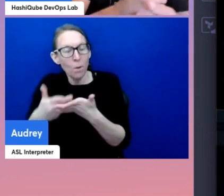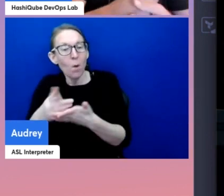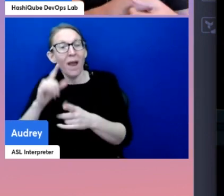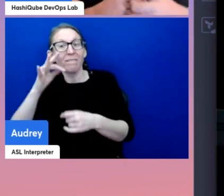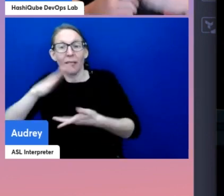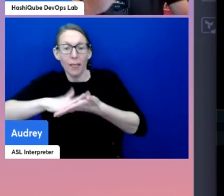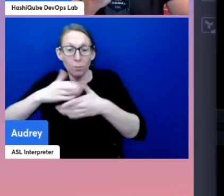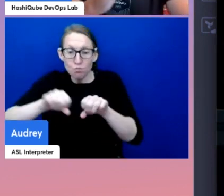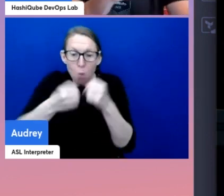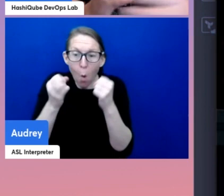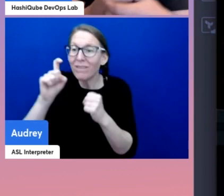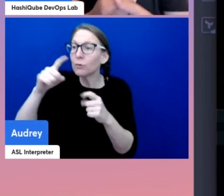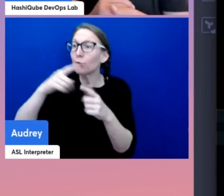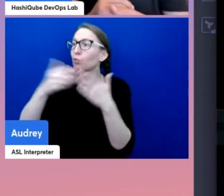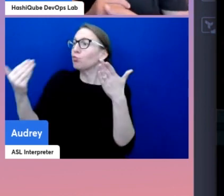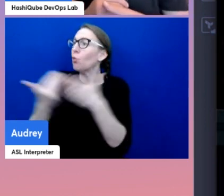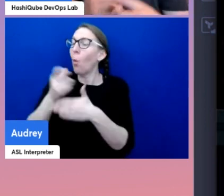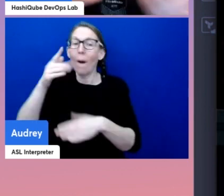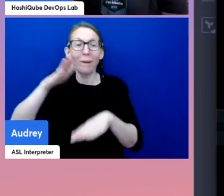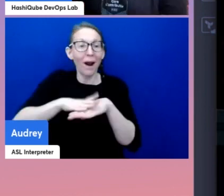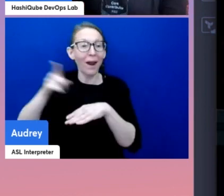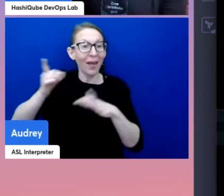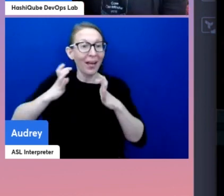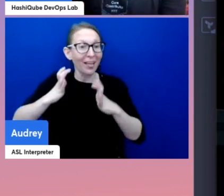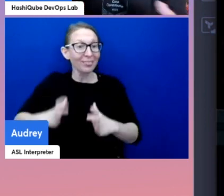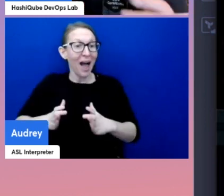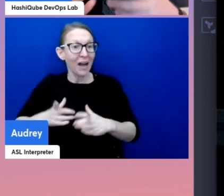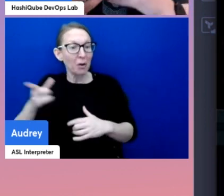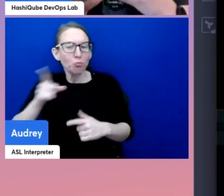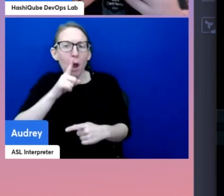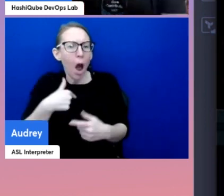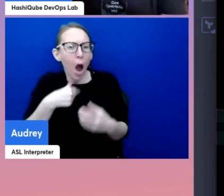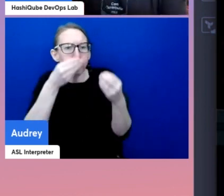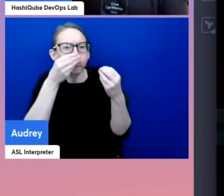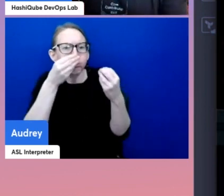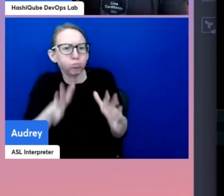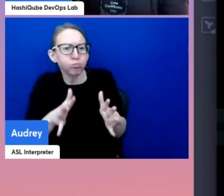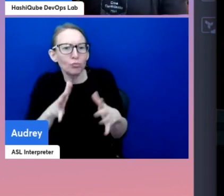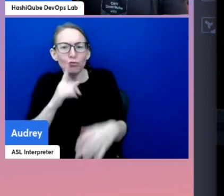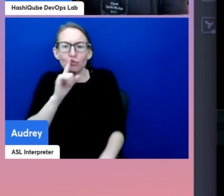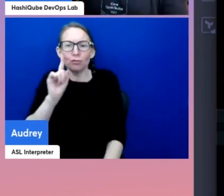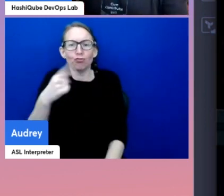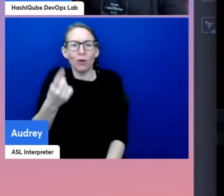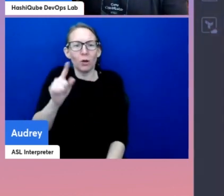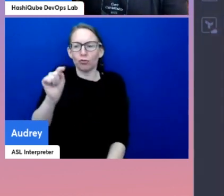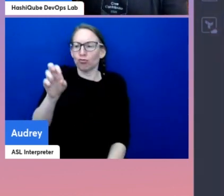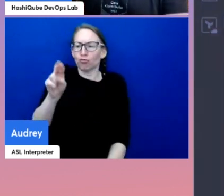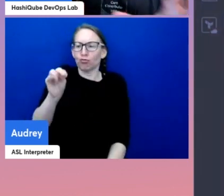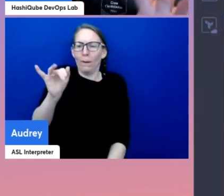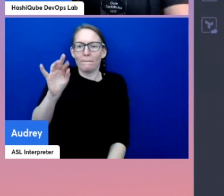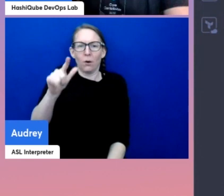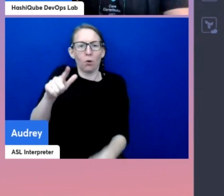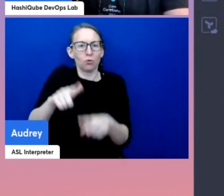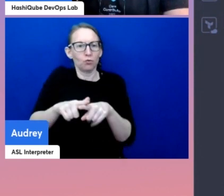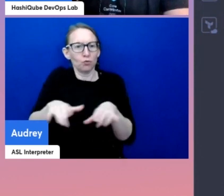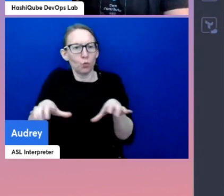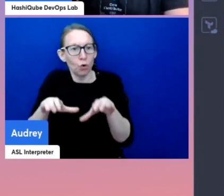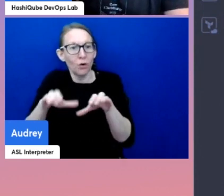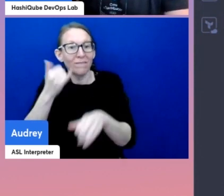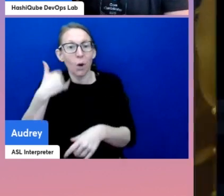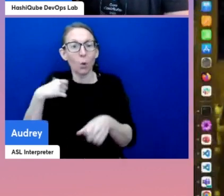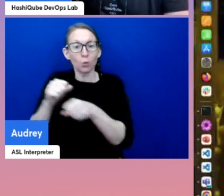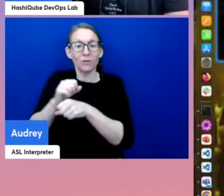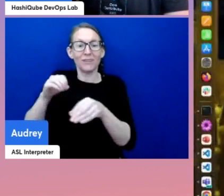new laptop, or when I'm on a client site, I don't really care. It's just a terminal to work in. And whether I work in an